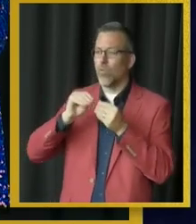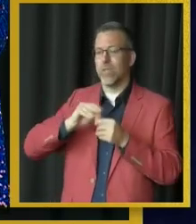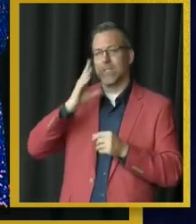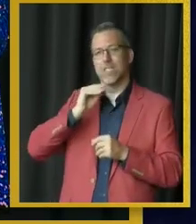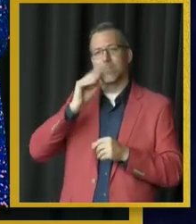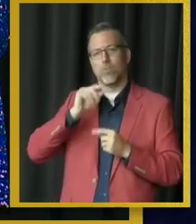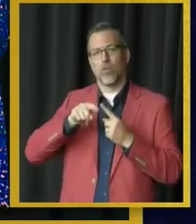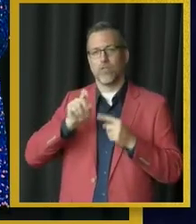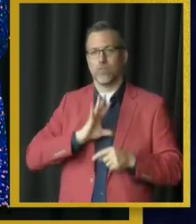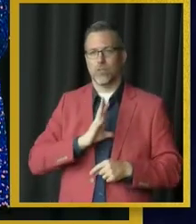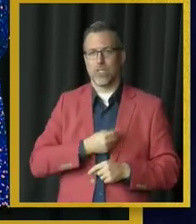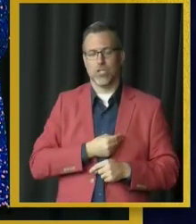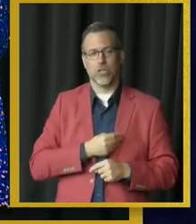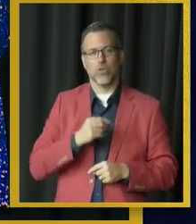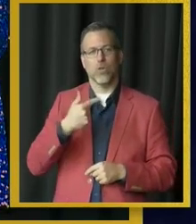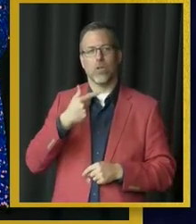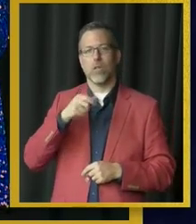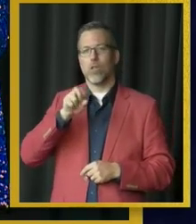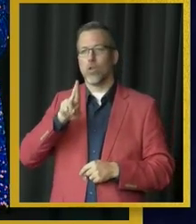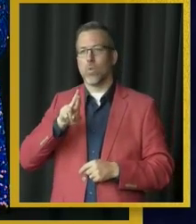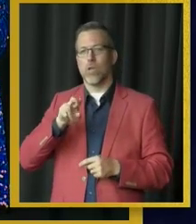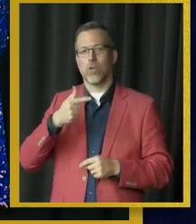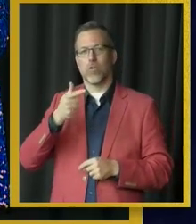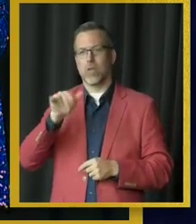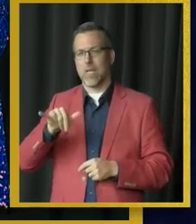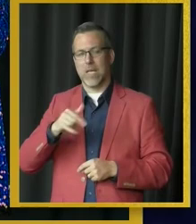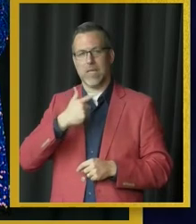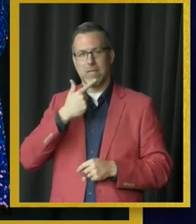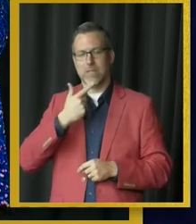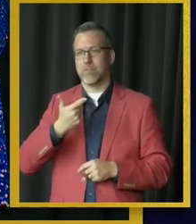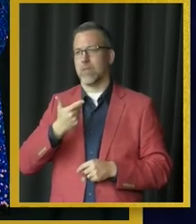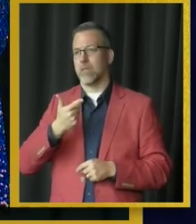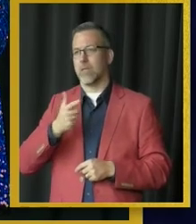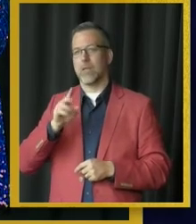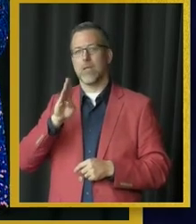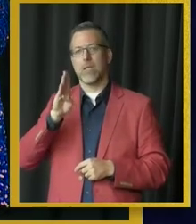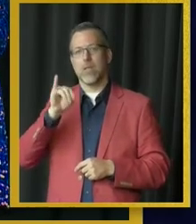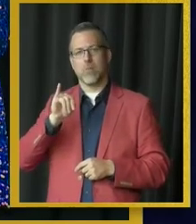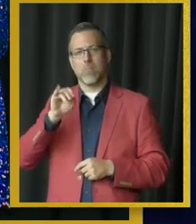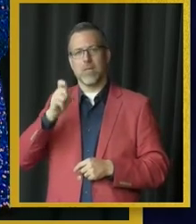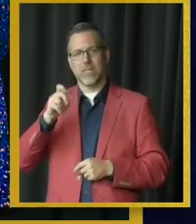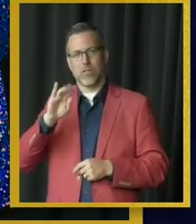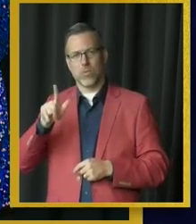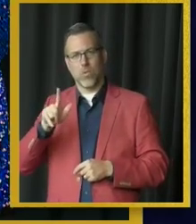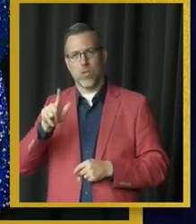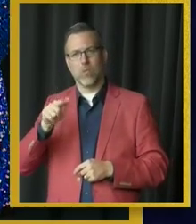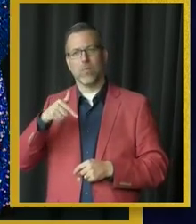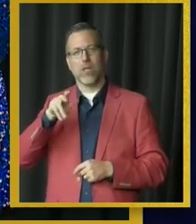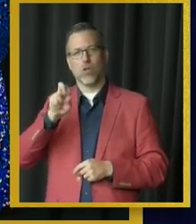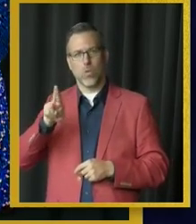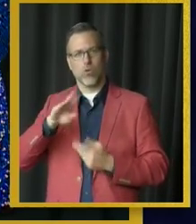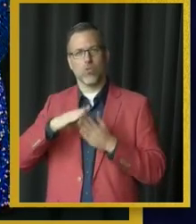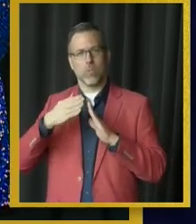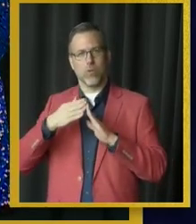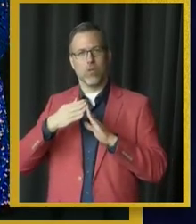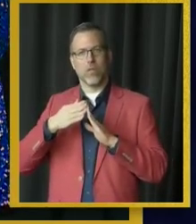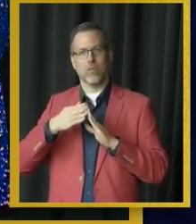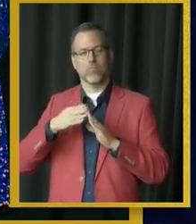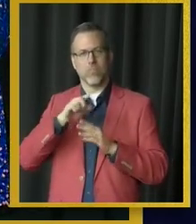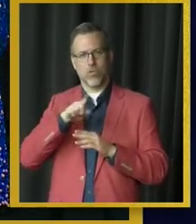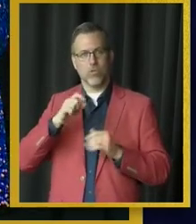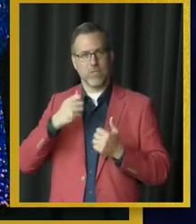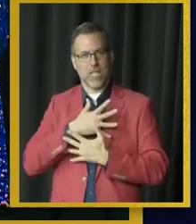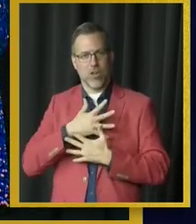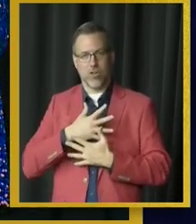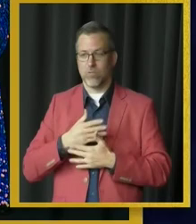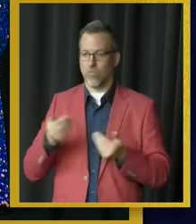our transgender, queer, gay, lesbian, bisexual, and queer community who are scared. Right